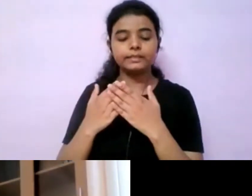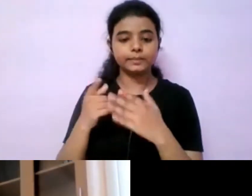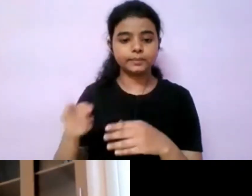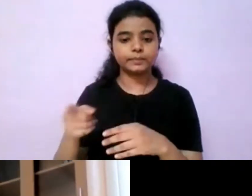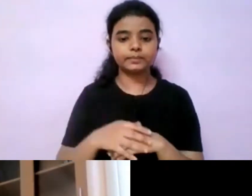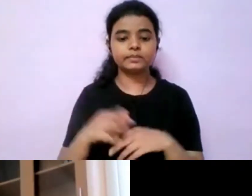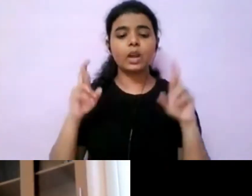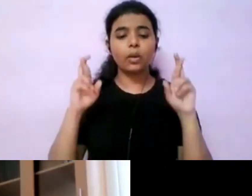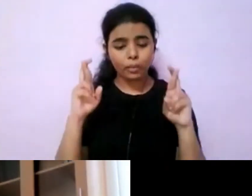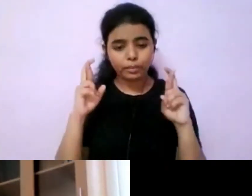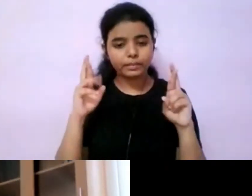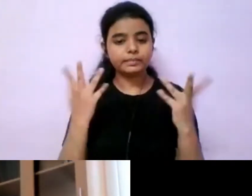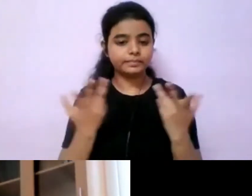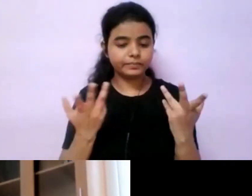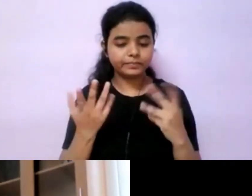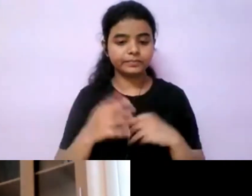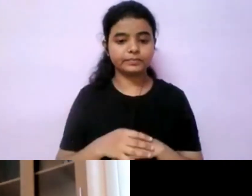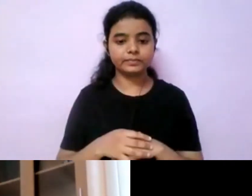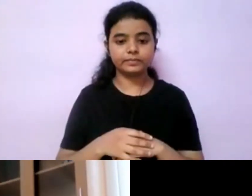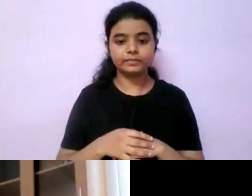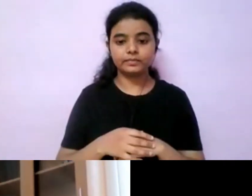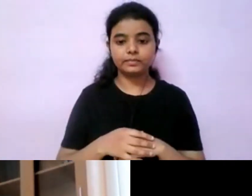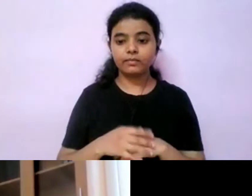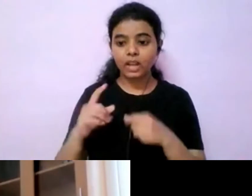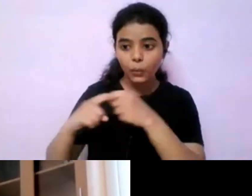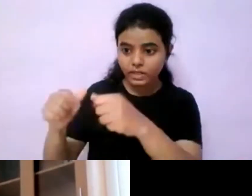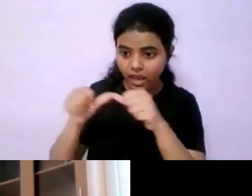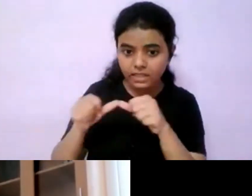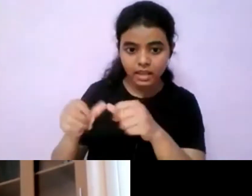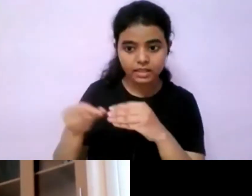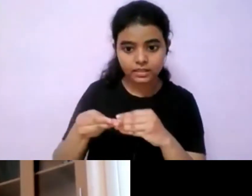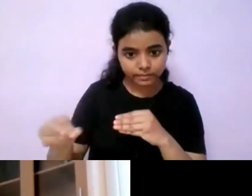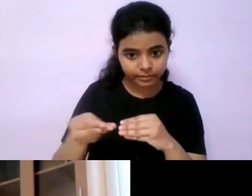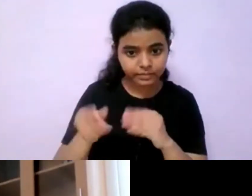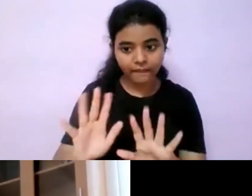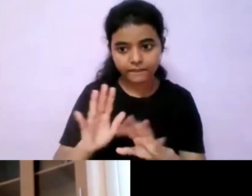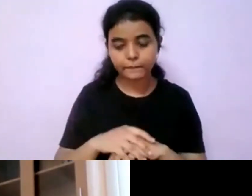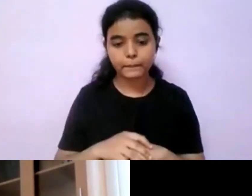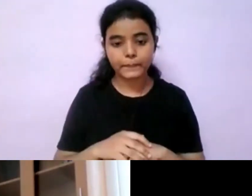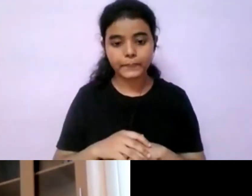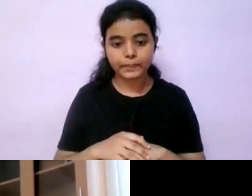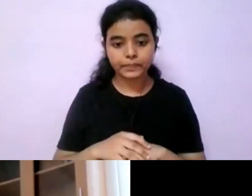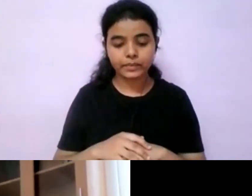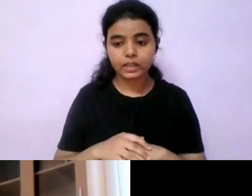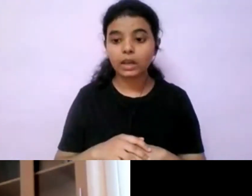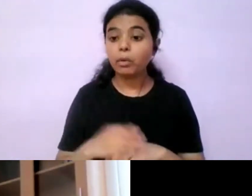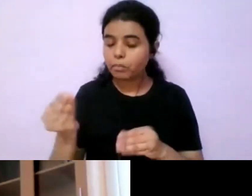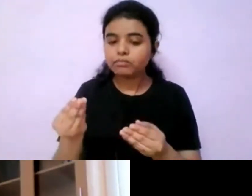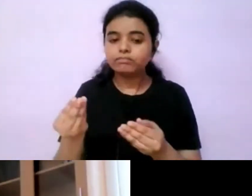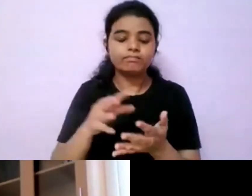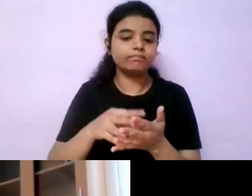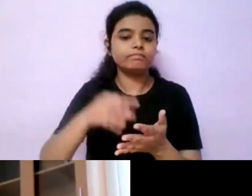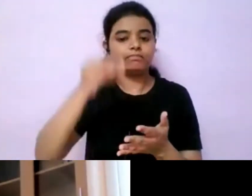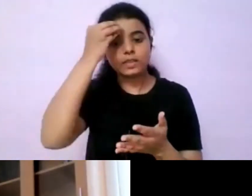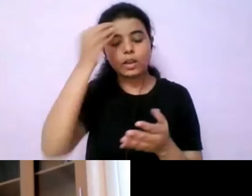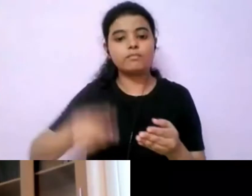as we go through the Q&A section now, we will be able to learn a little bit more